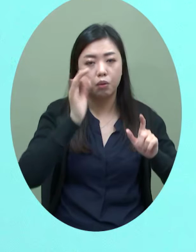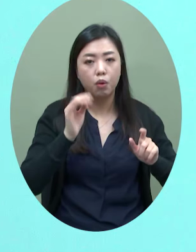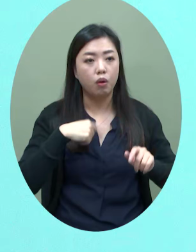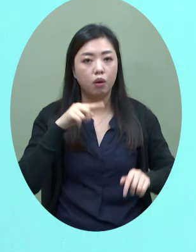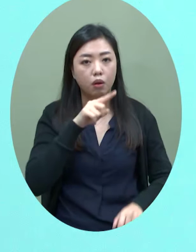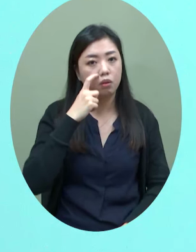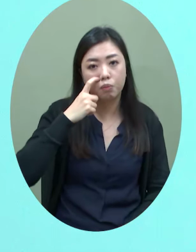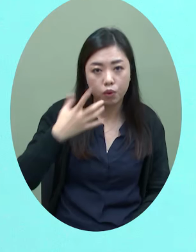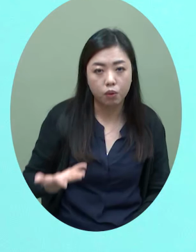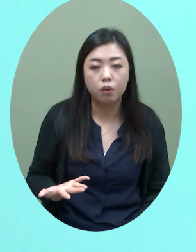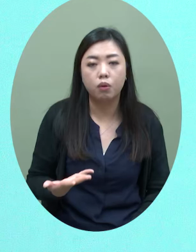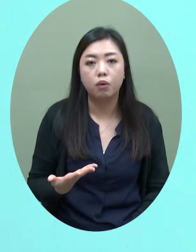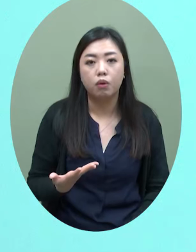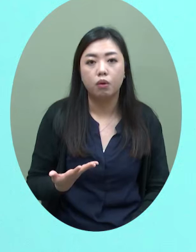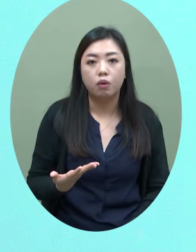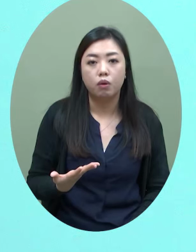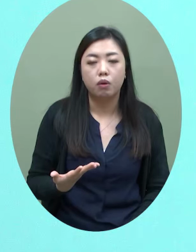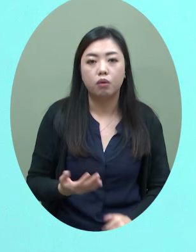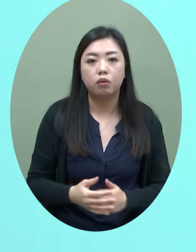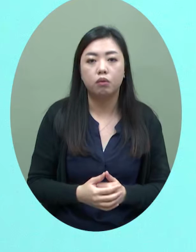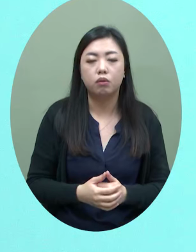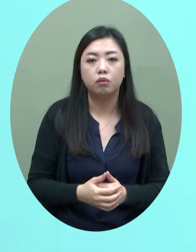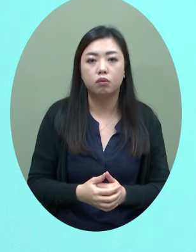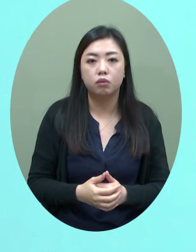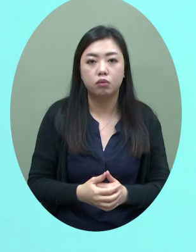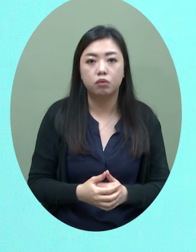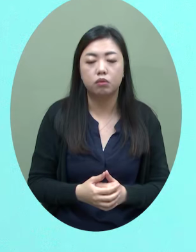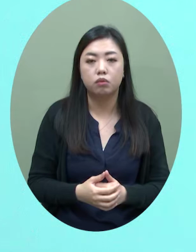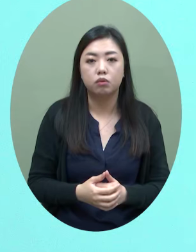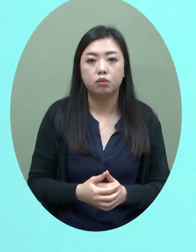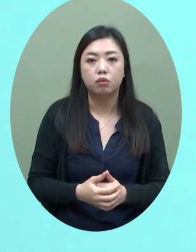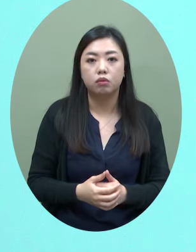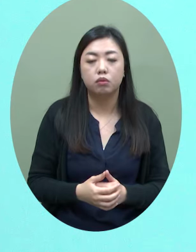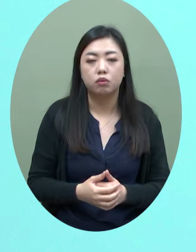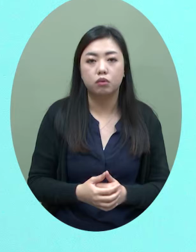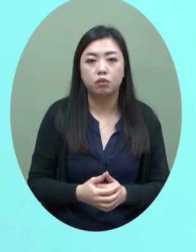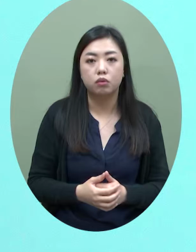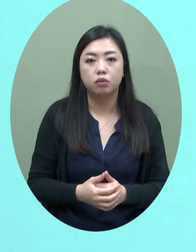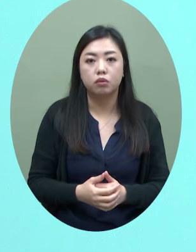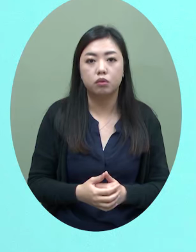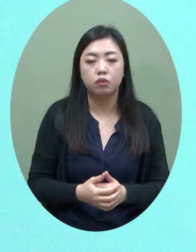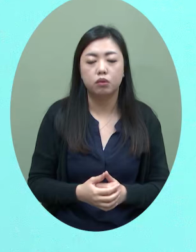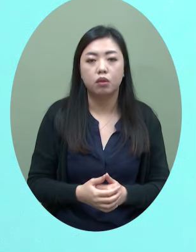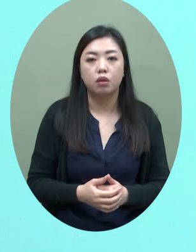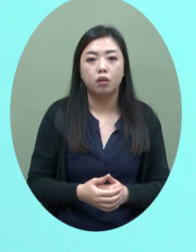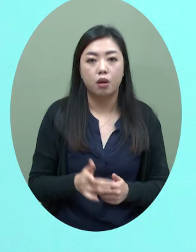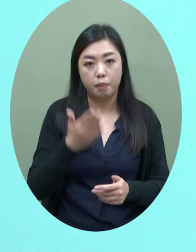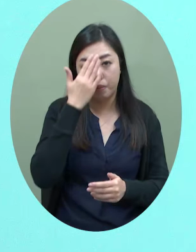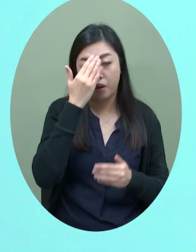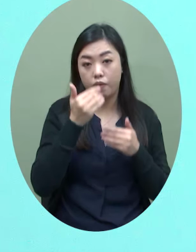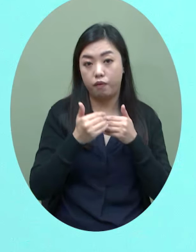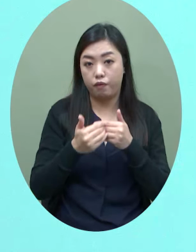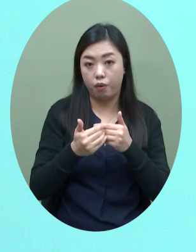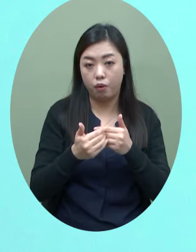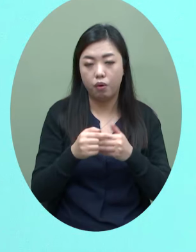our epidemic control work, the two confirmed cases will be sent to a public hospital